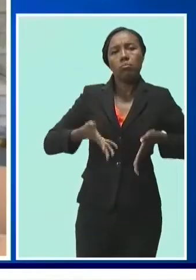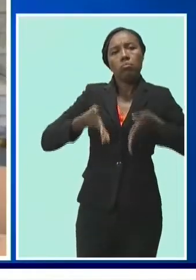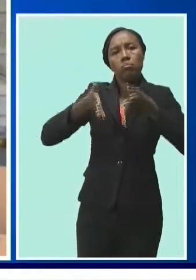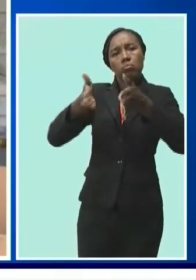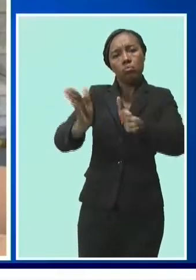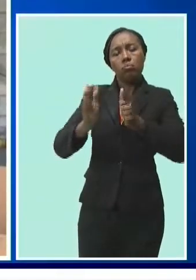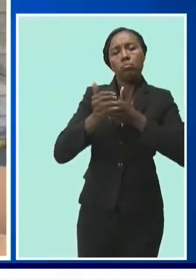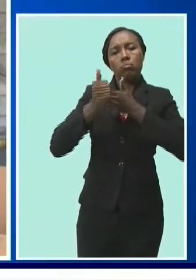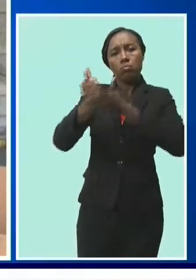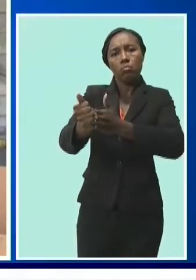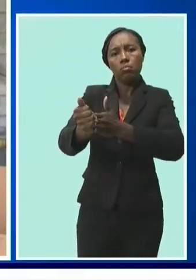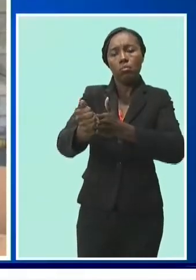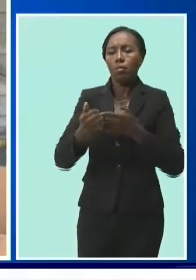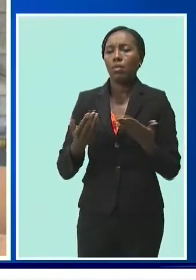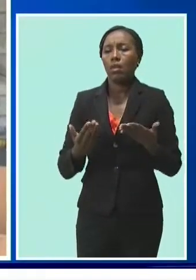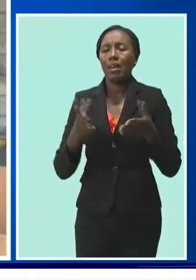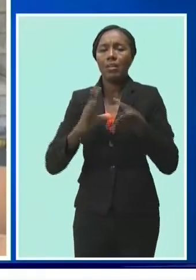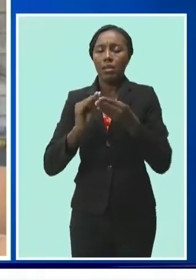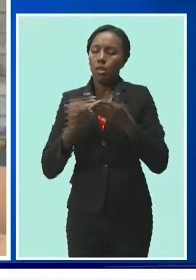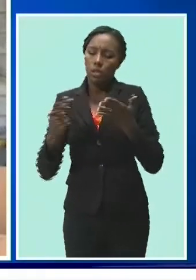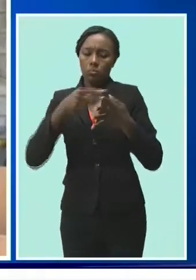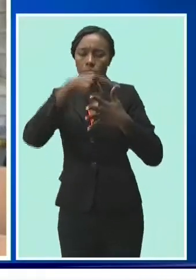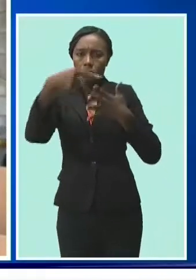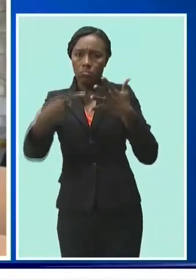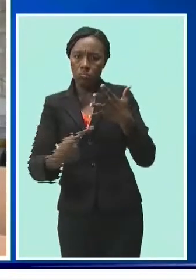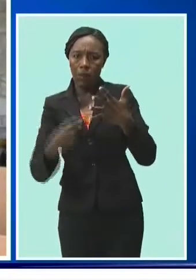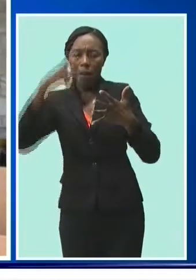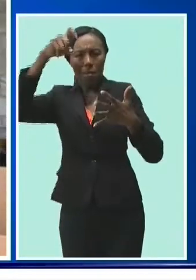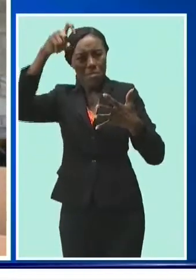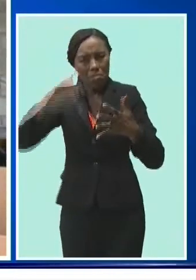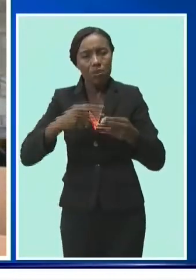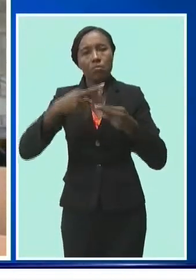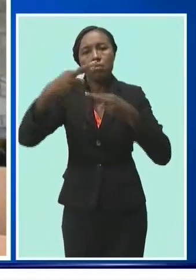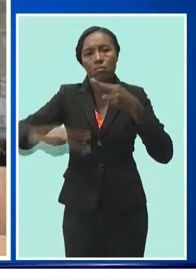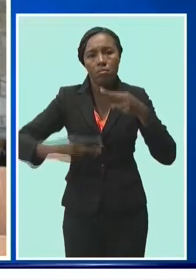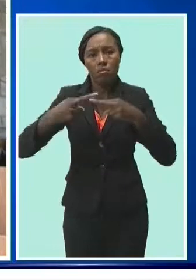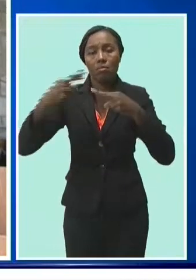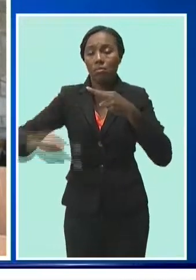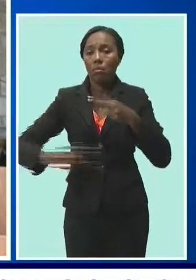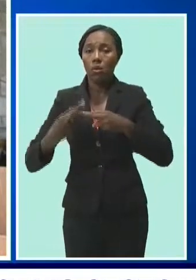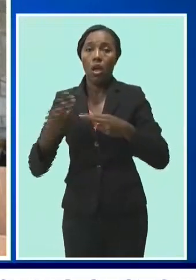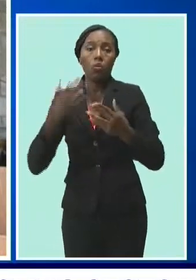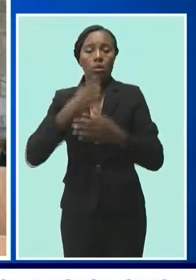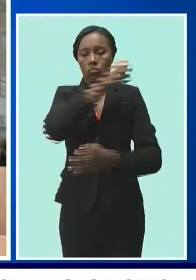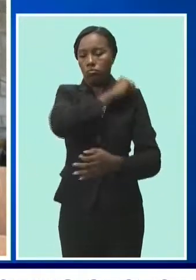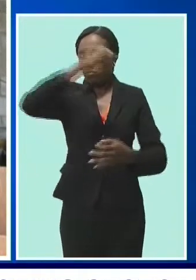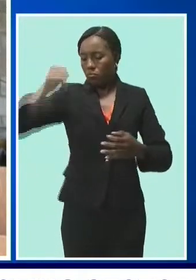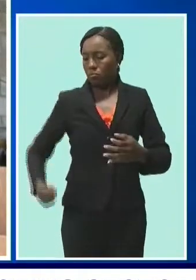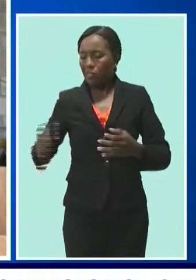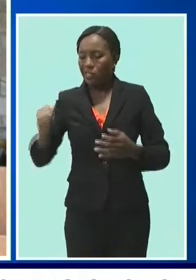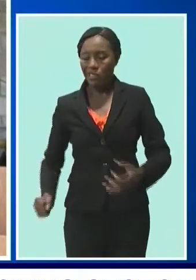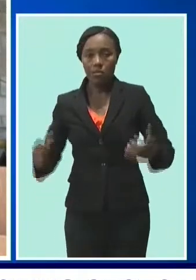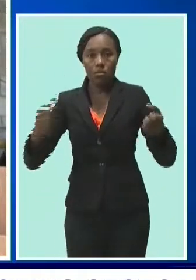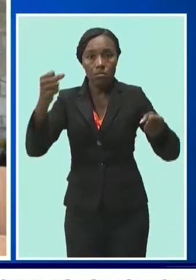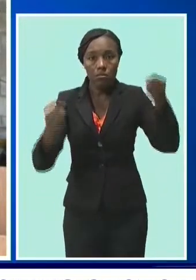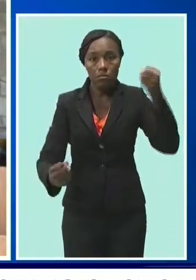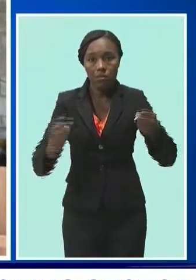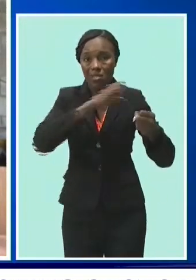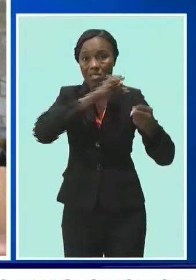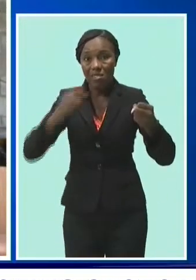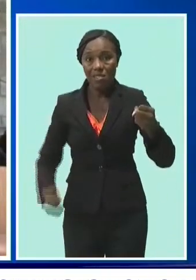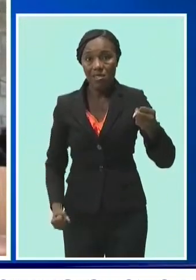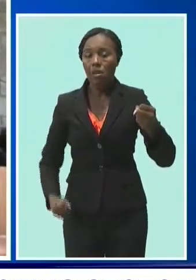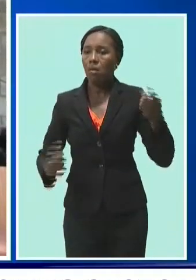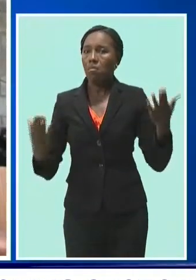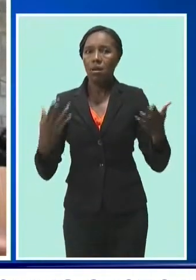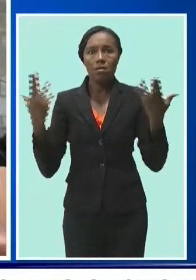going. And this is the items that must be recycled. The same way we come with seatbelt law, I cannot understand. Up to now, we have